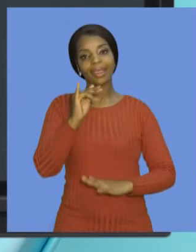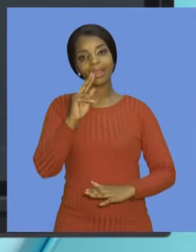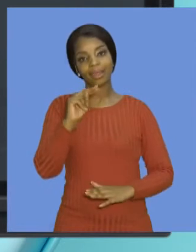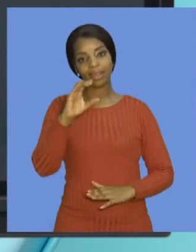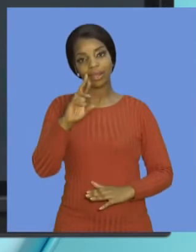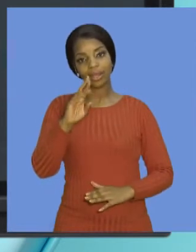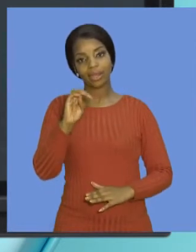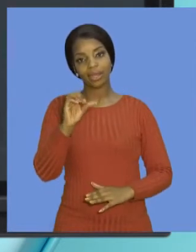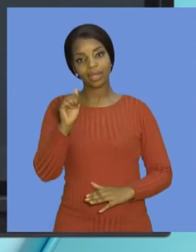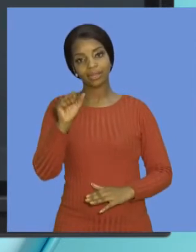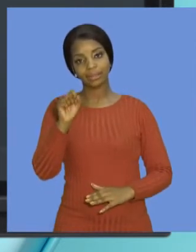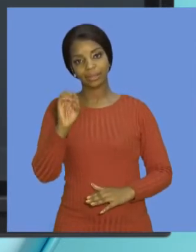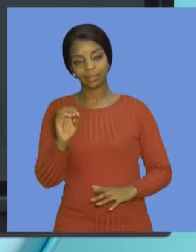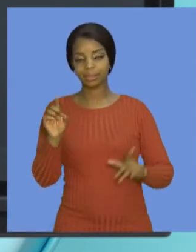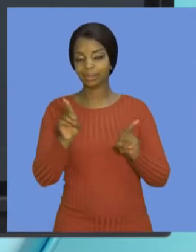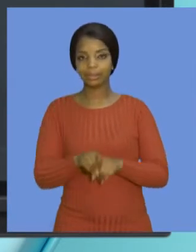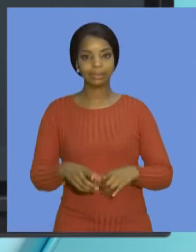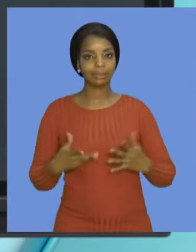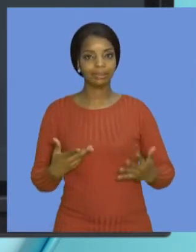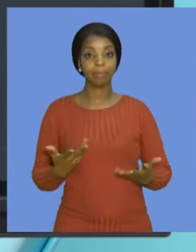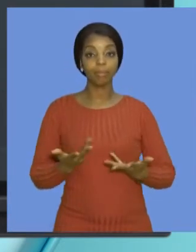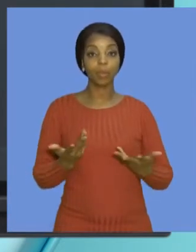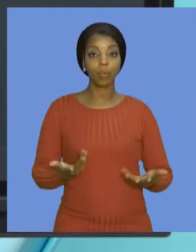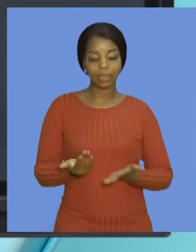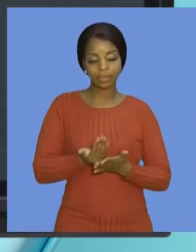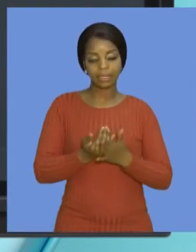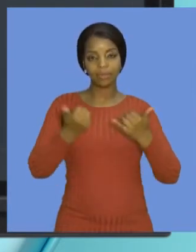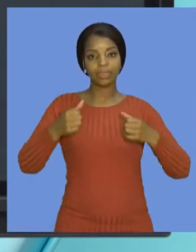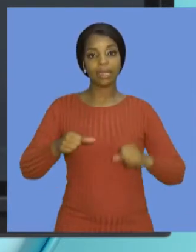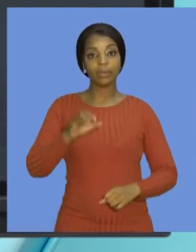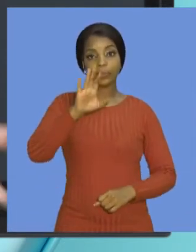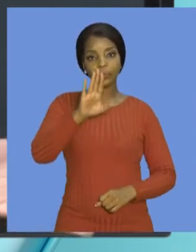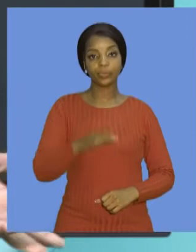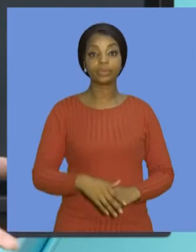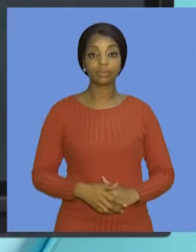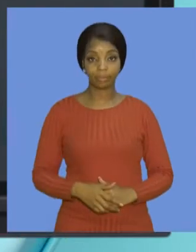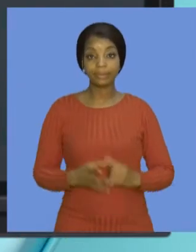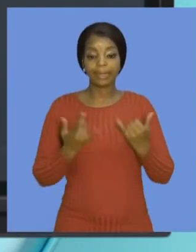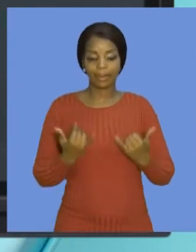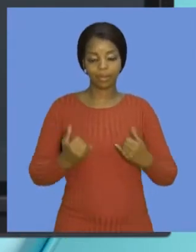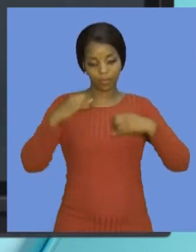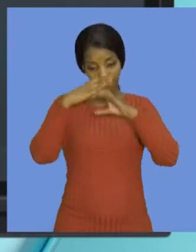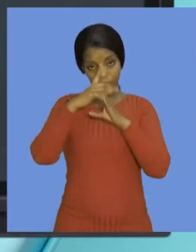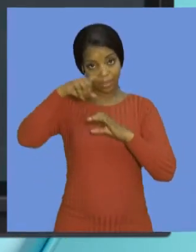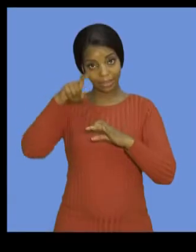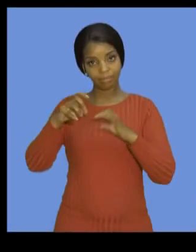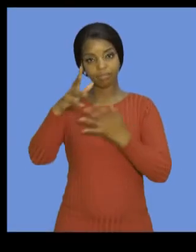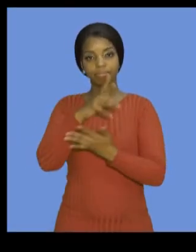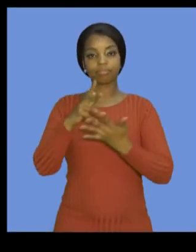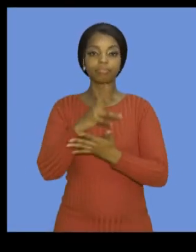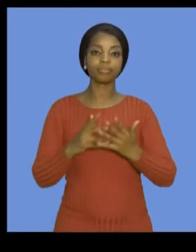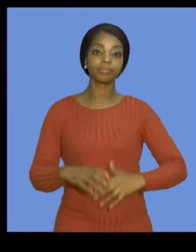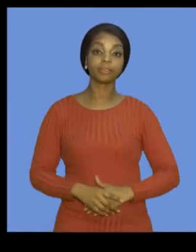savings account that you have. And then the opposite will be depreciation, which is something that we're also just going to talk about now.